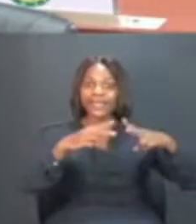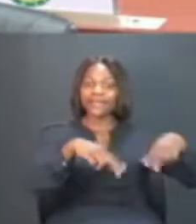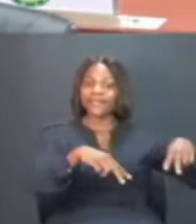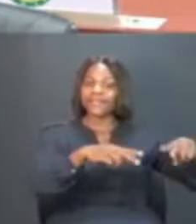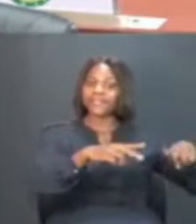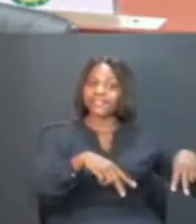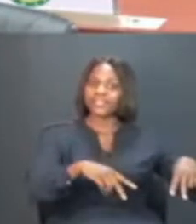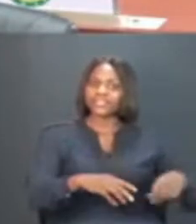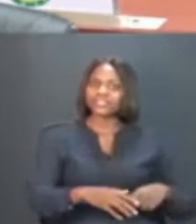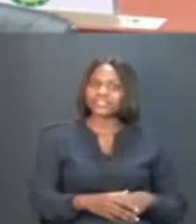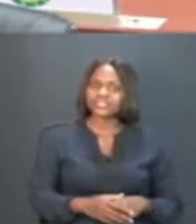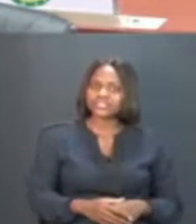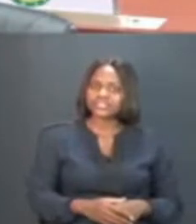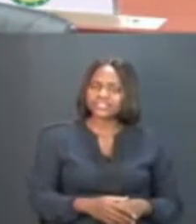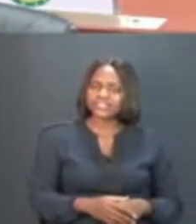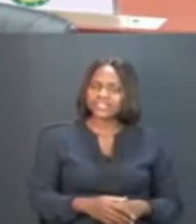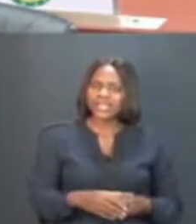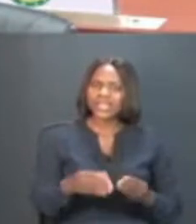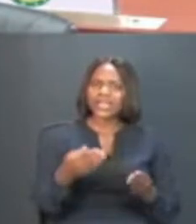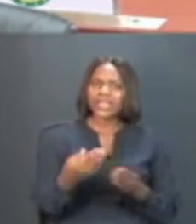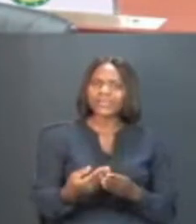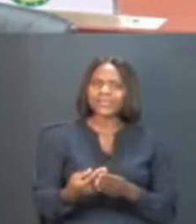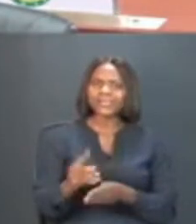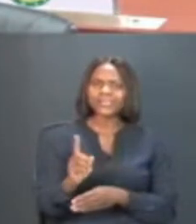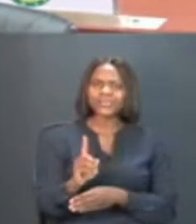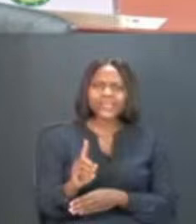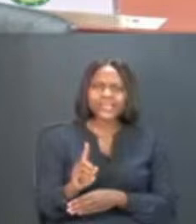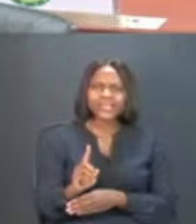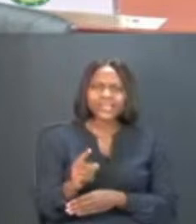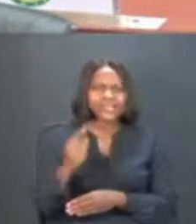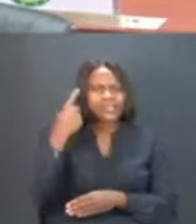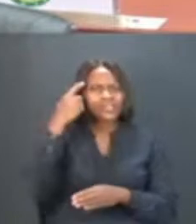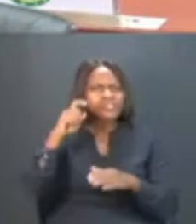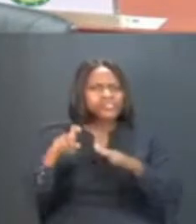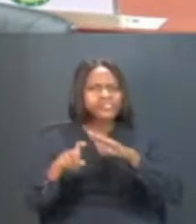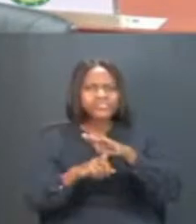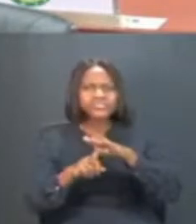where are they going to get the monies from to go and do the screening?